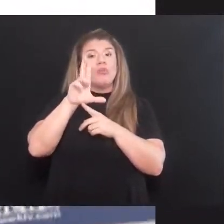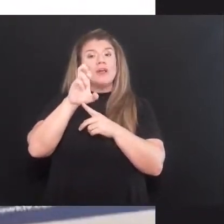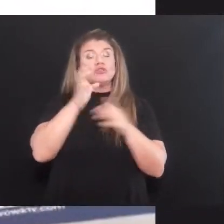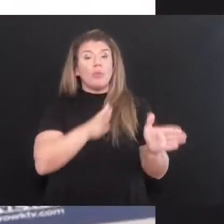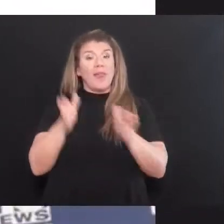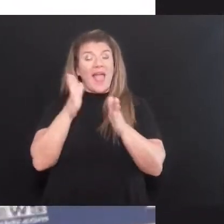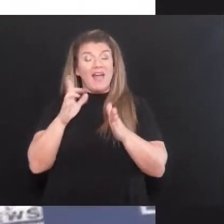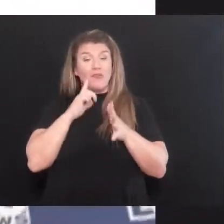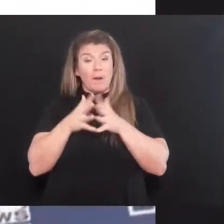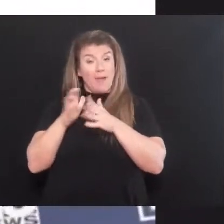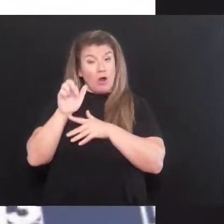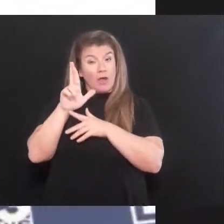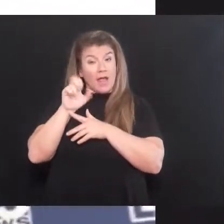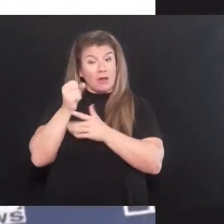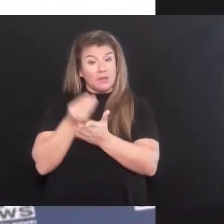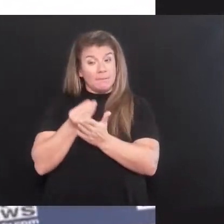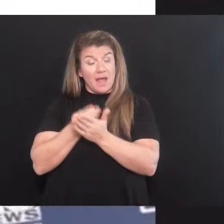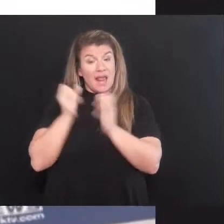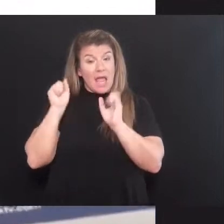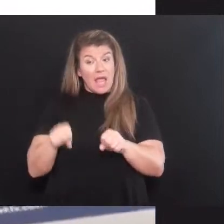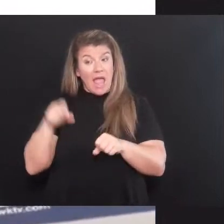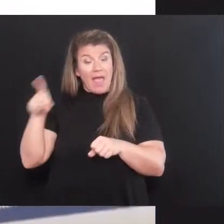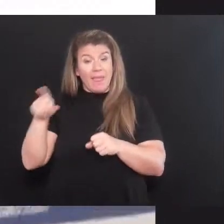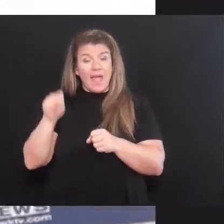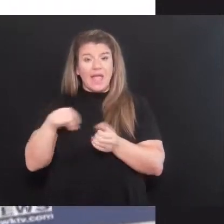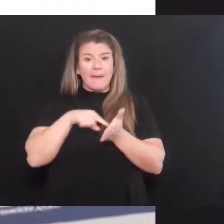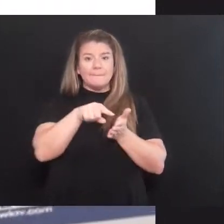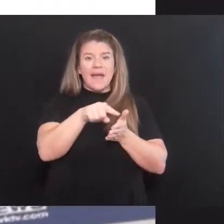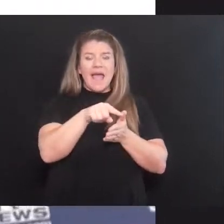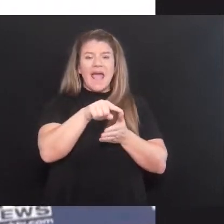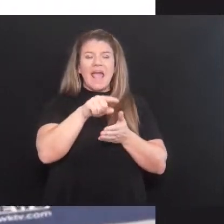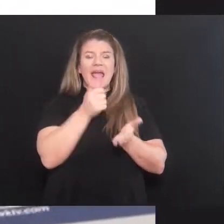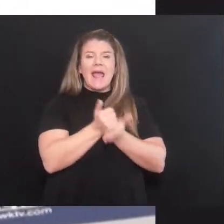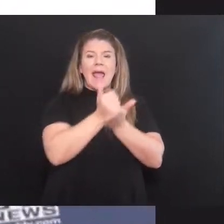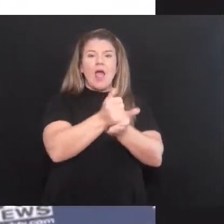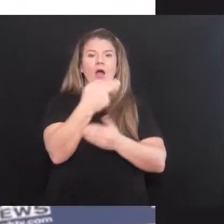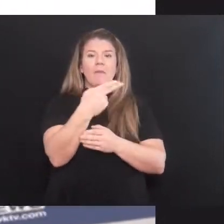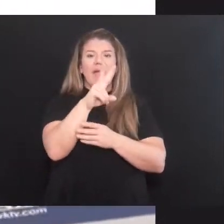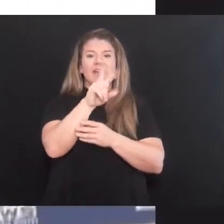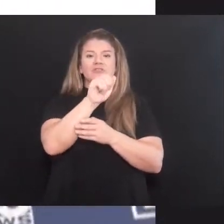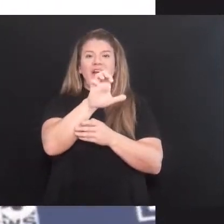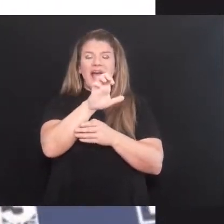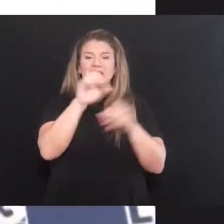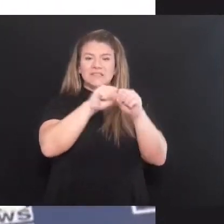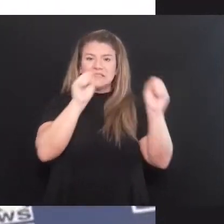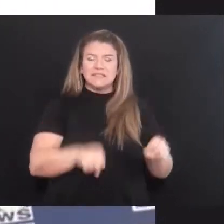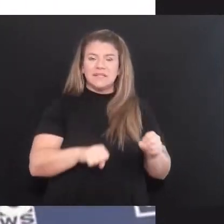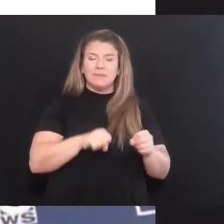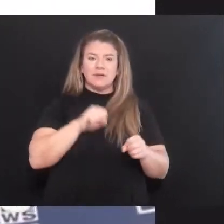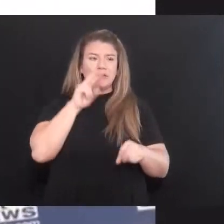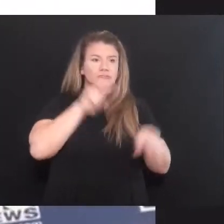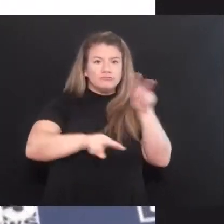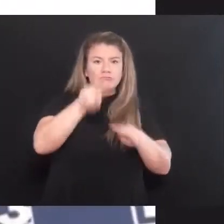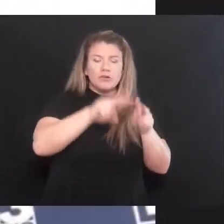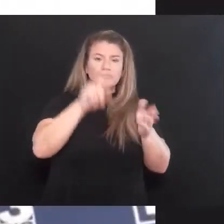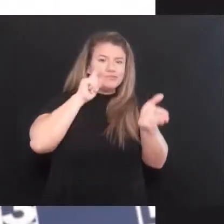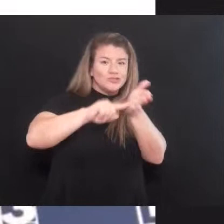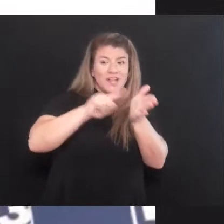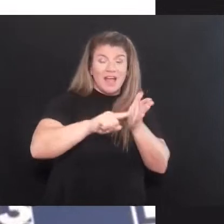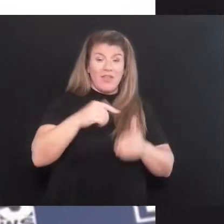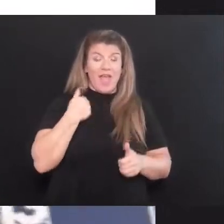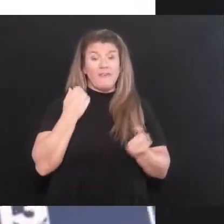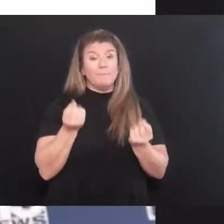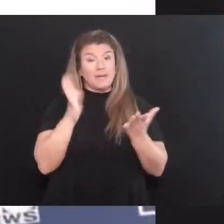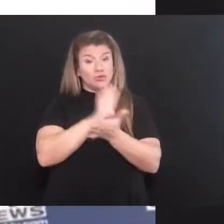used to retrofit and check all the HVAC units in schools around the state. It occurred to this viewers that we've had mold problems